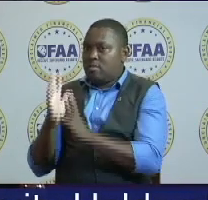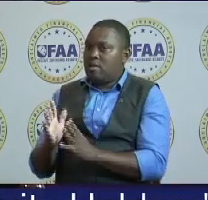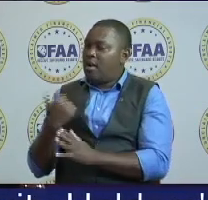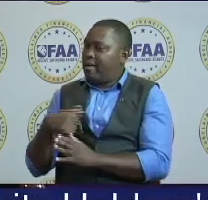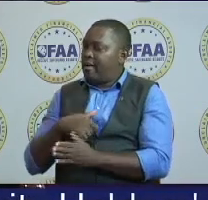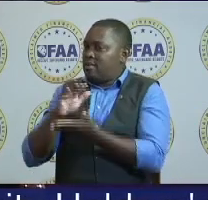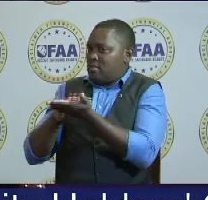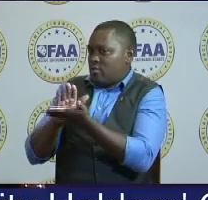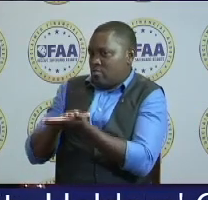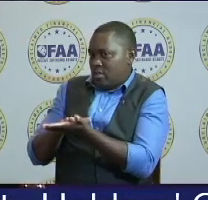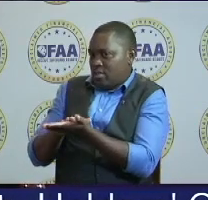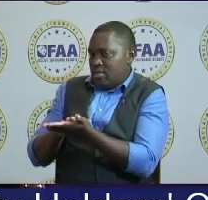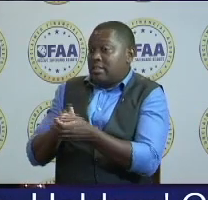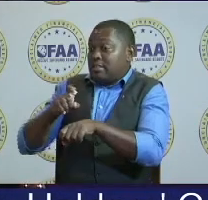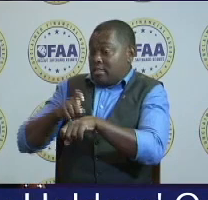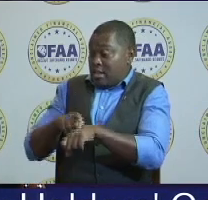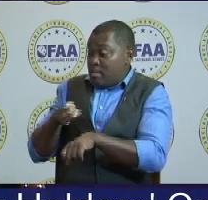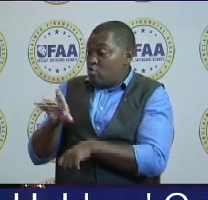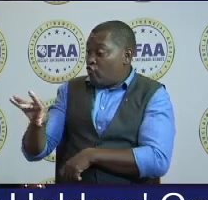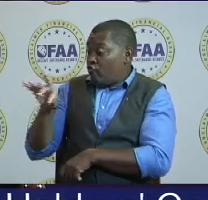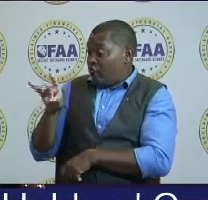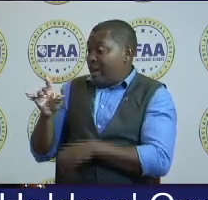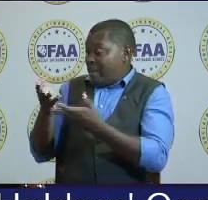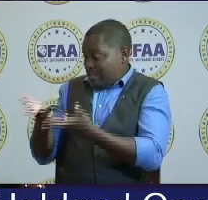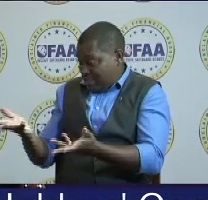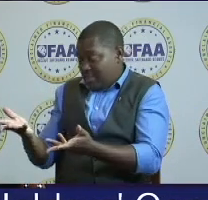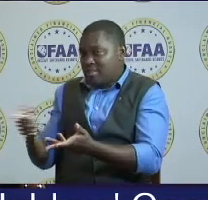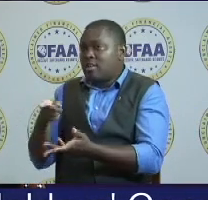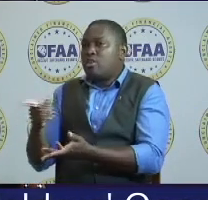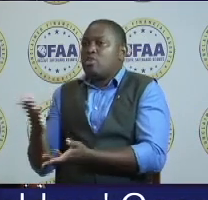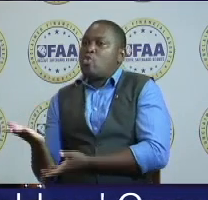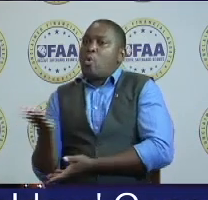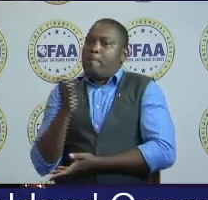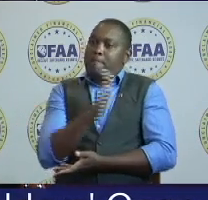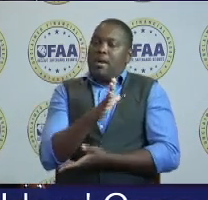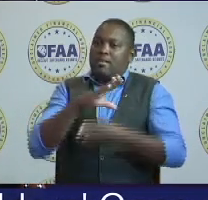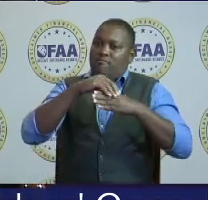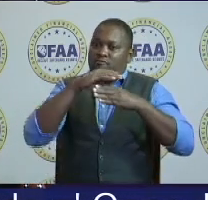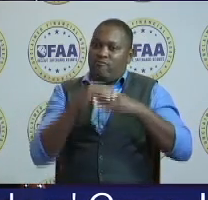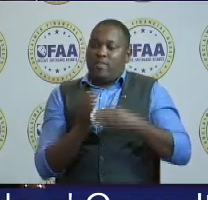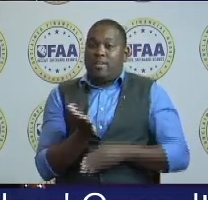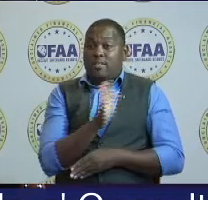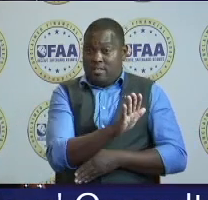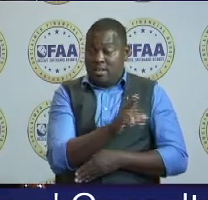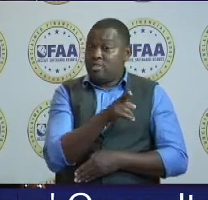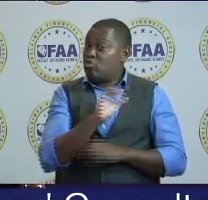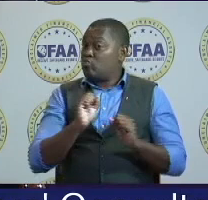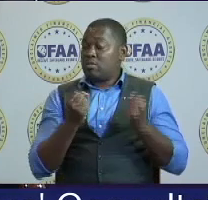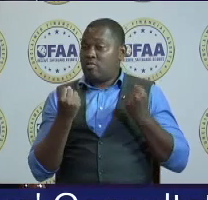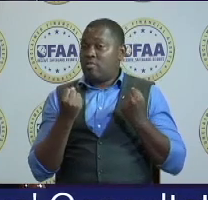recommend, as and when you identify these assets, you submit the returns. That way you are safer. Because